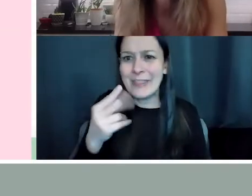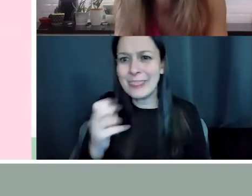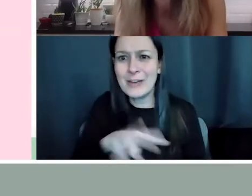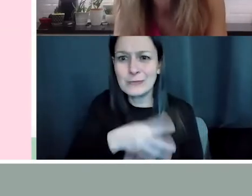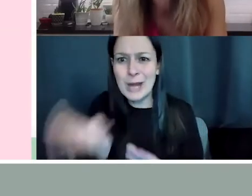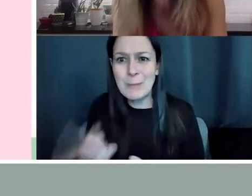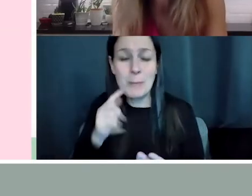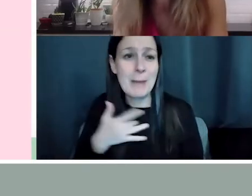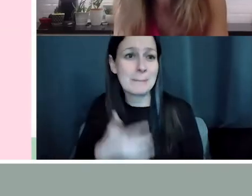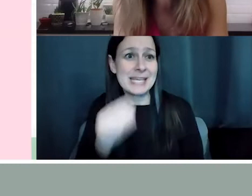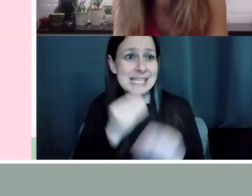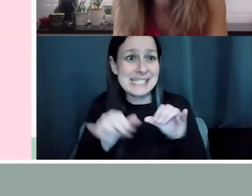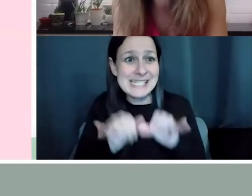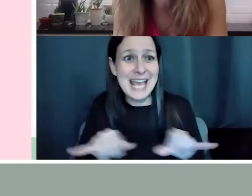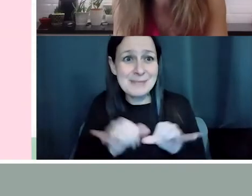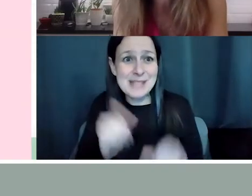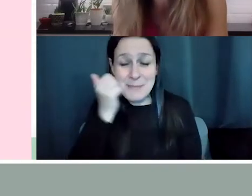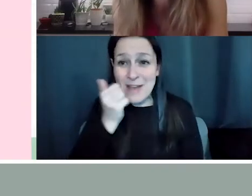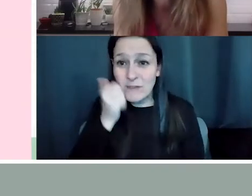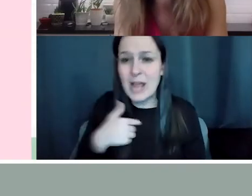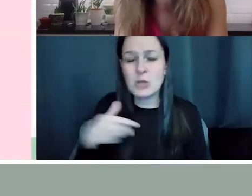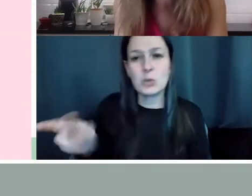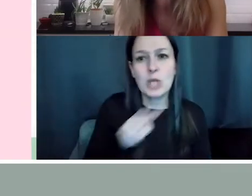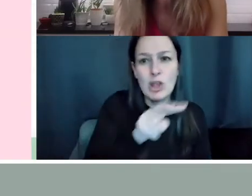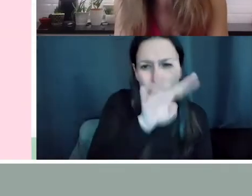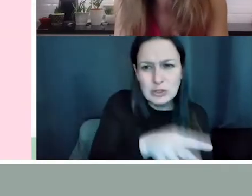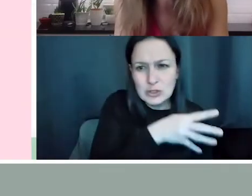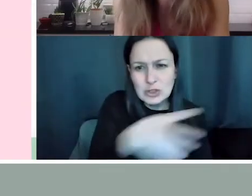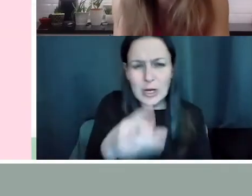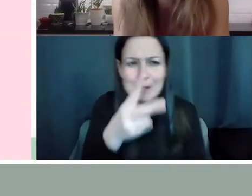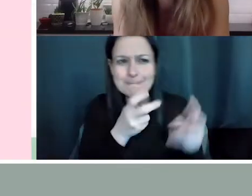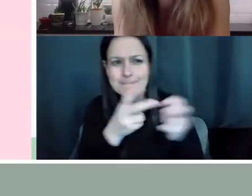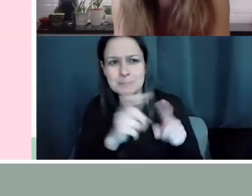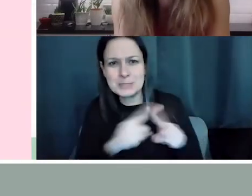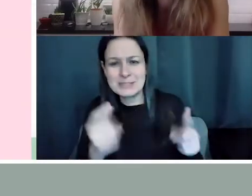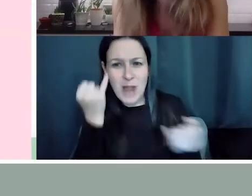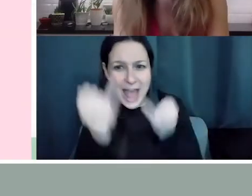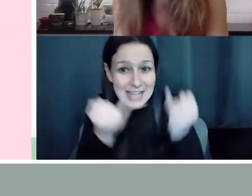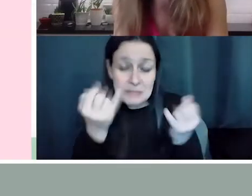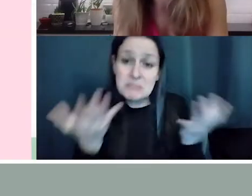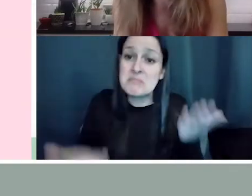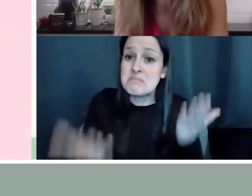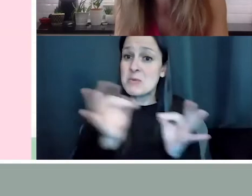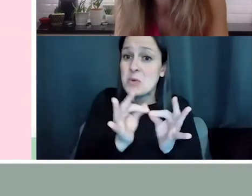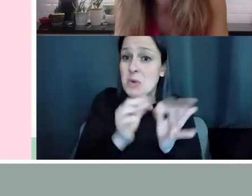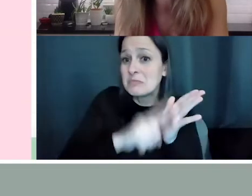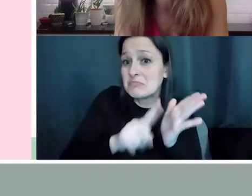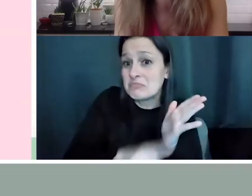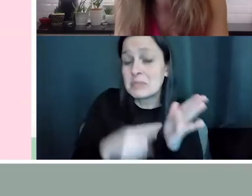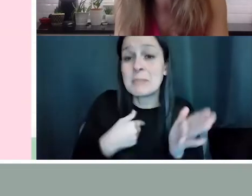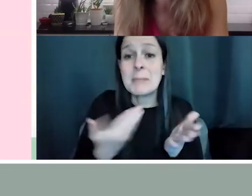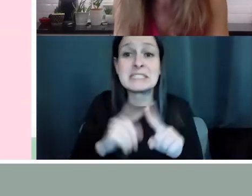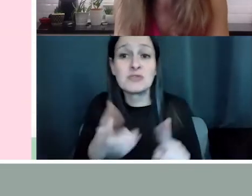same things every day. You can come back to this and look at some ideas that you might want to check out in a different color